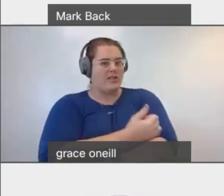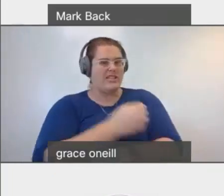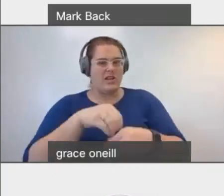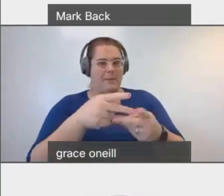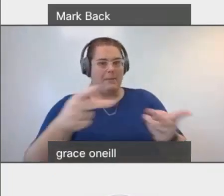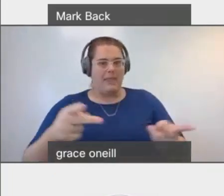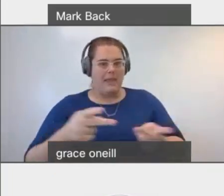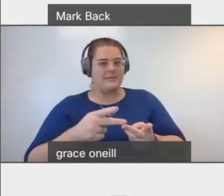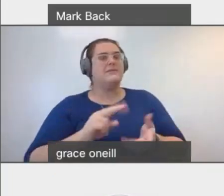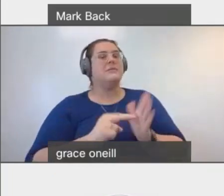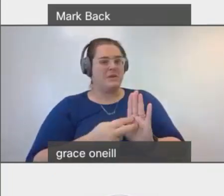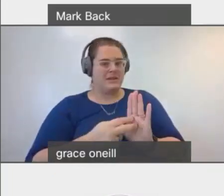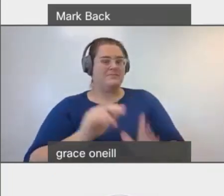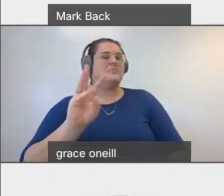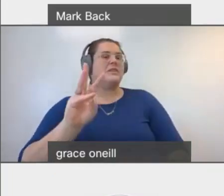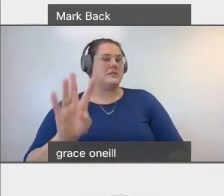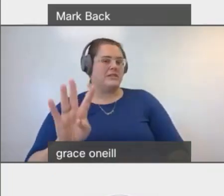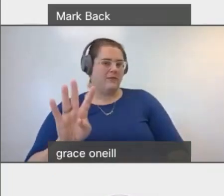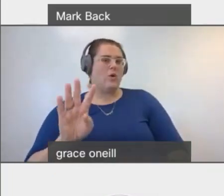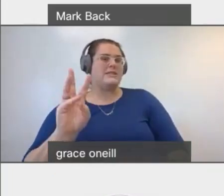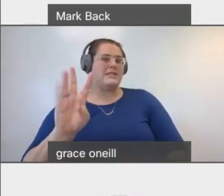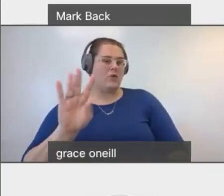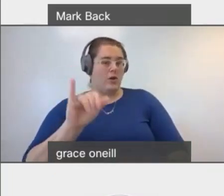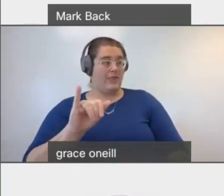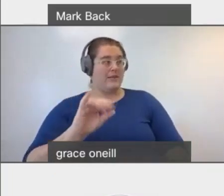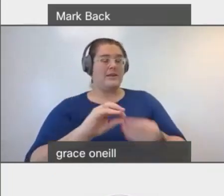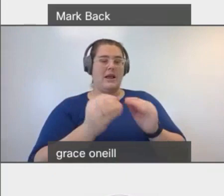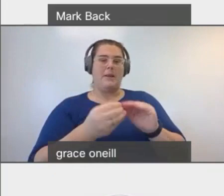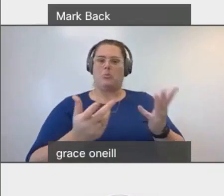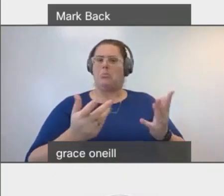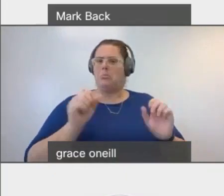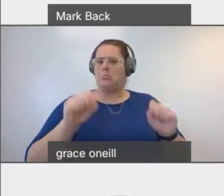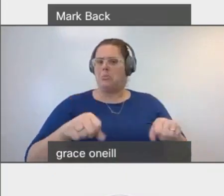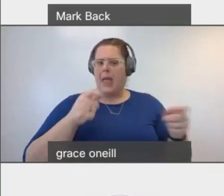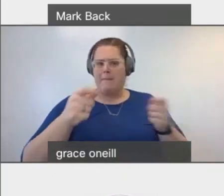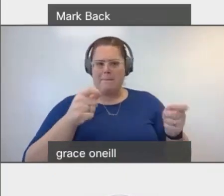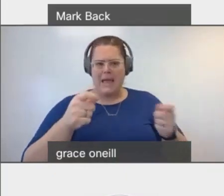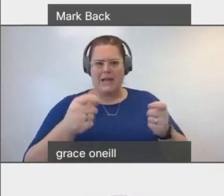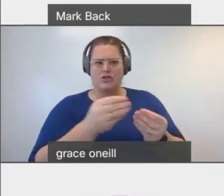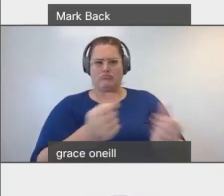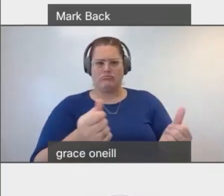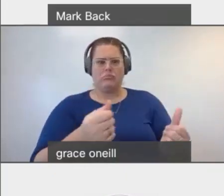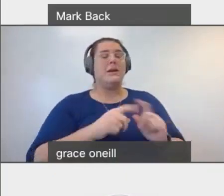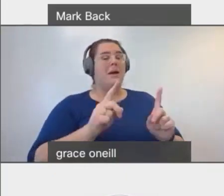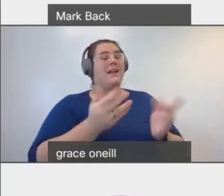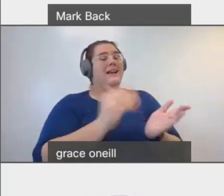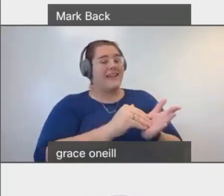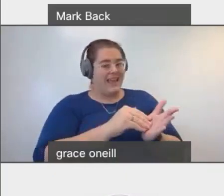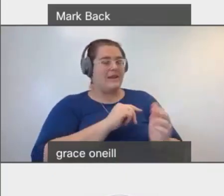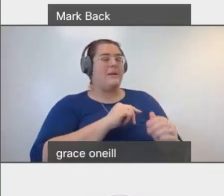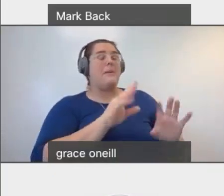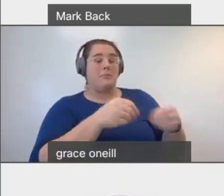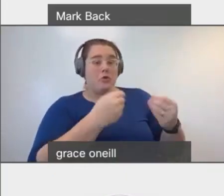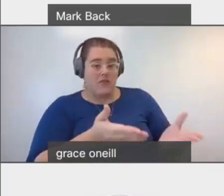number. At least at first check, that's what we have. But again, providers should reach out to their respective service coordinators, who